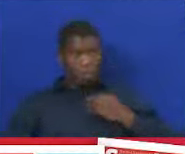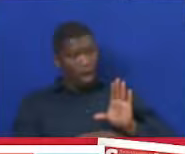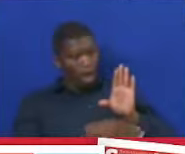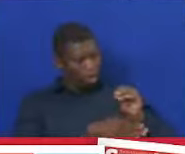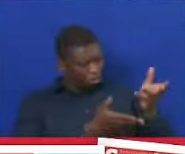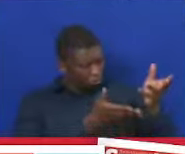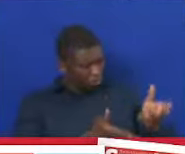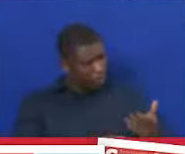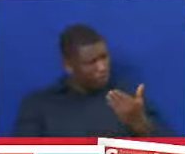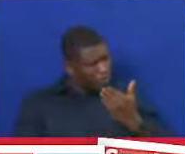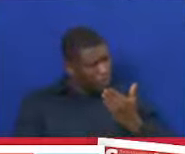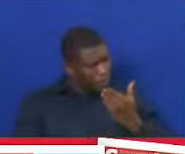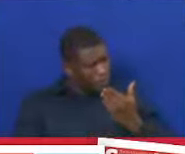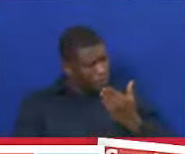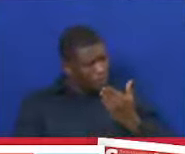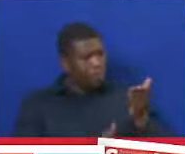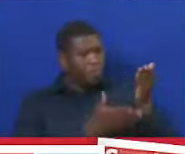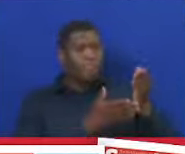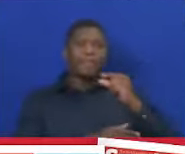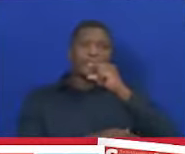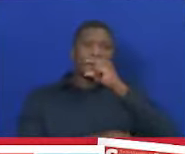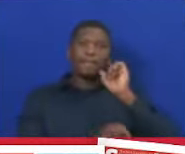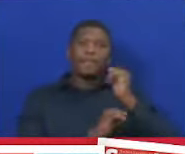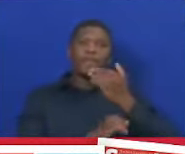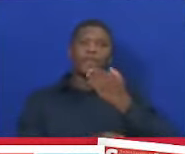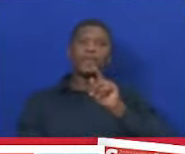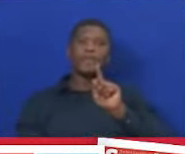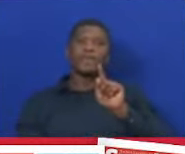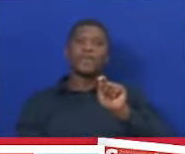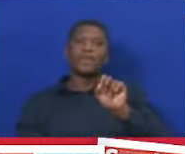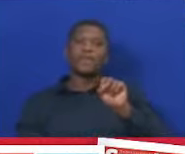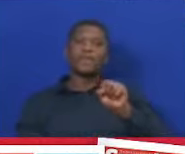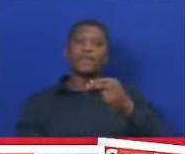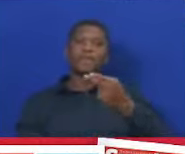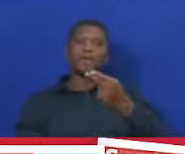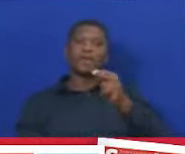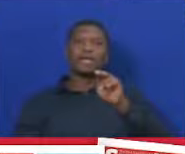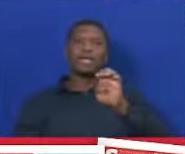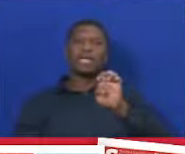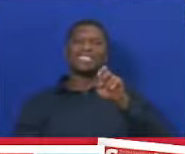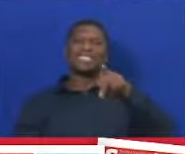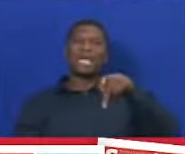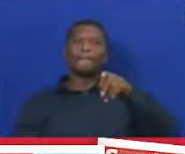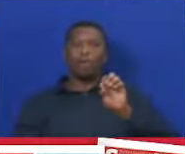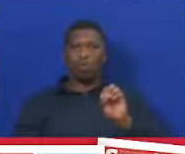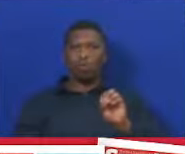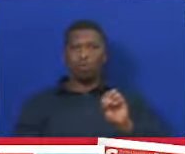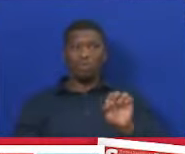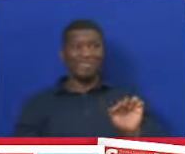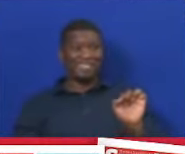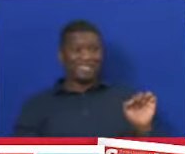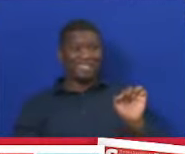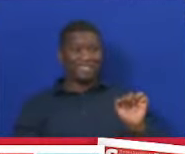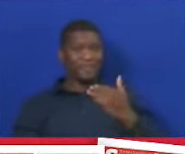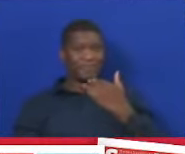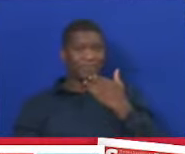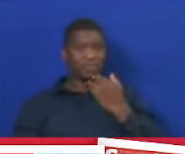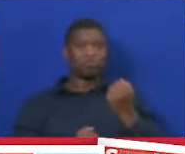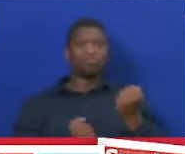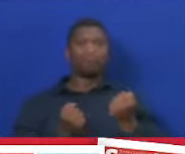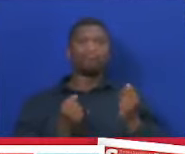Tsepo Makofane and he was a driver of